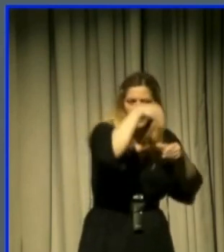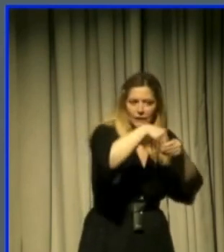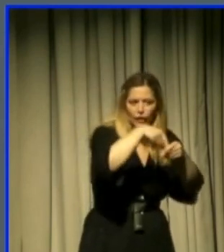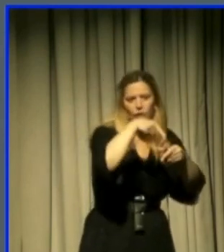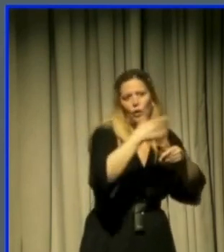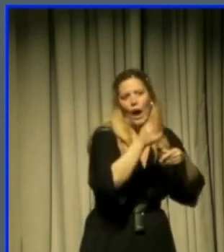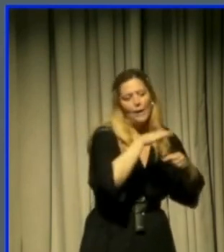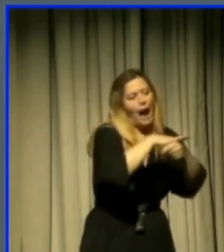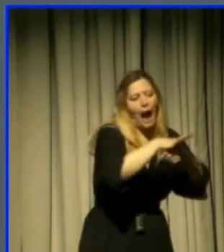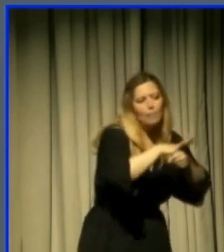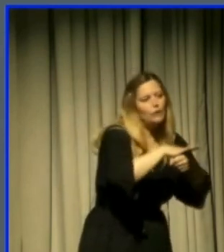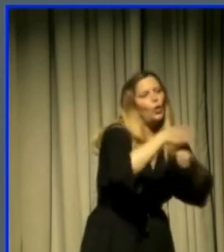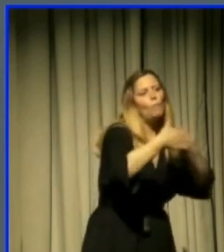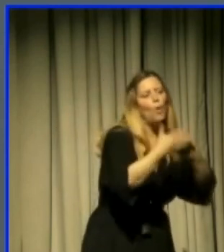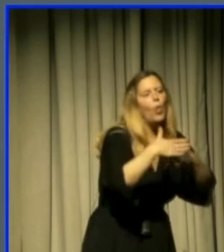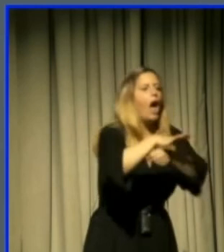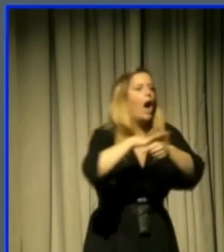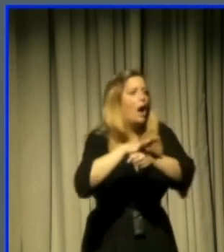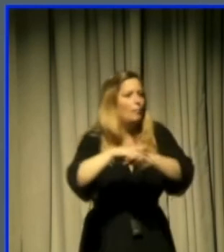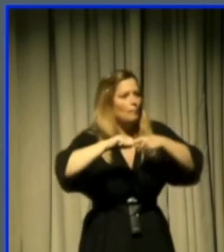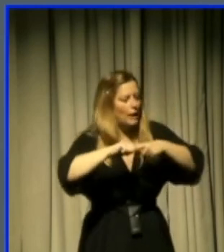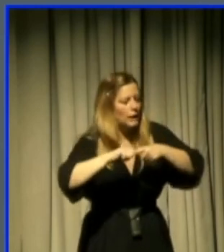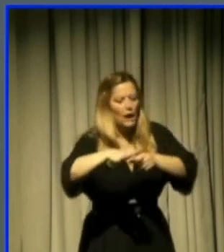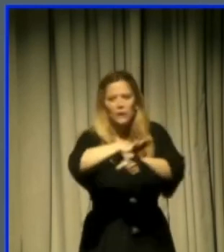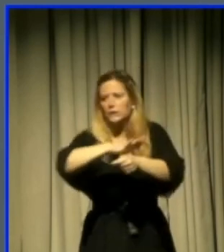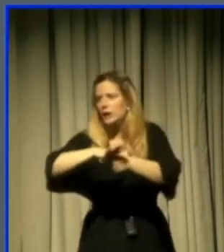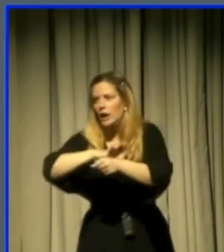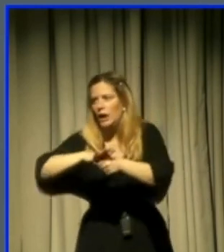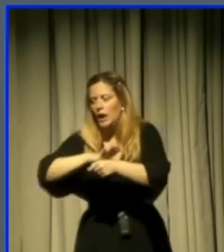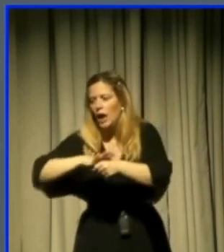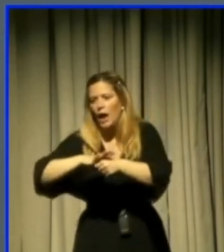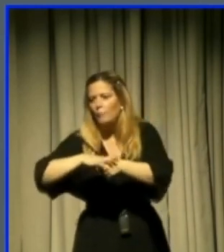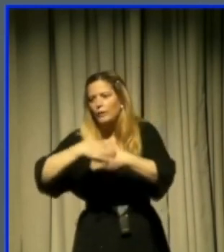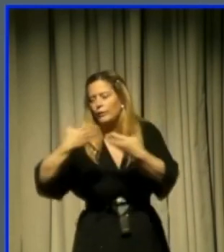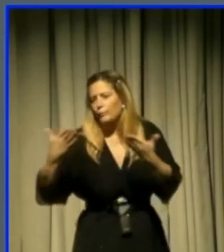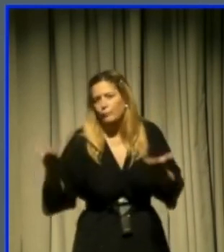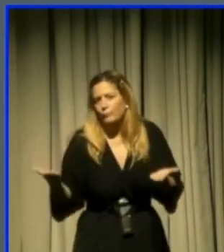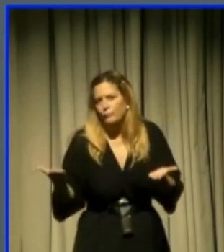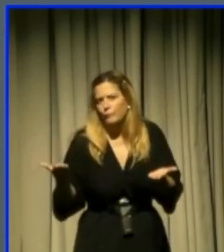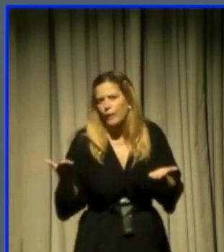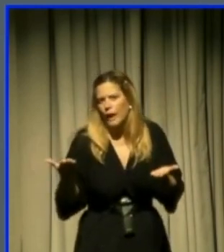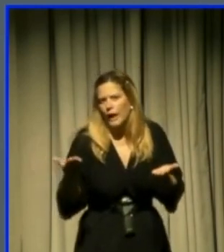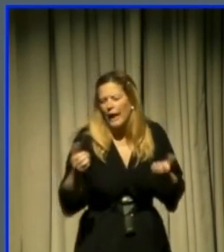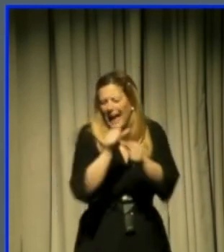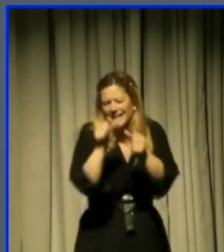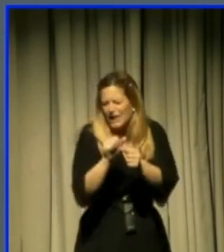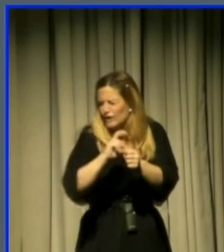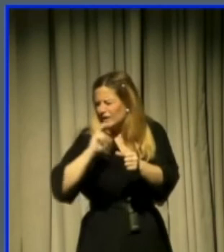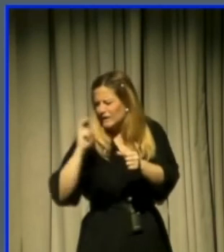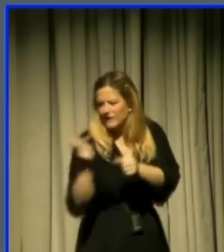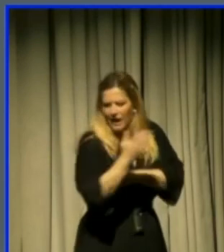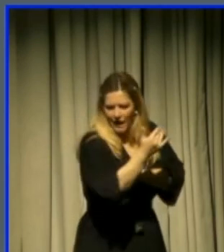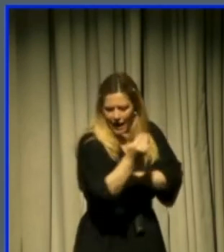for patterns and styles, as I was saying. And again, this is, you just let a machine